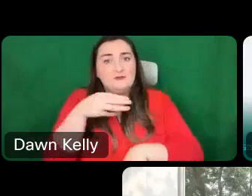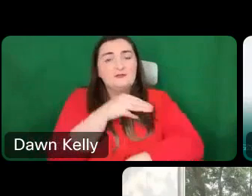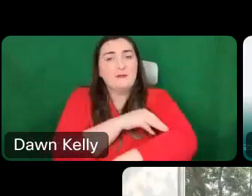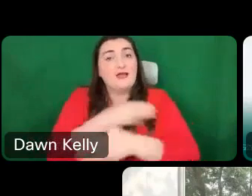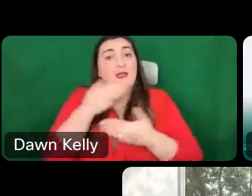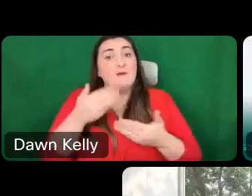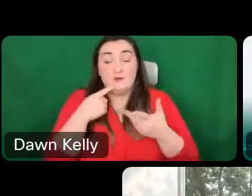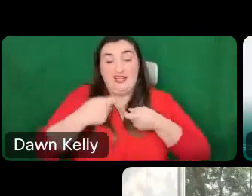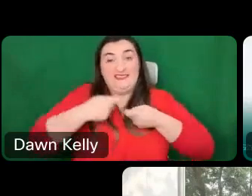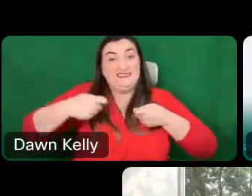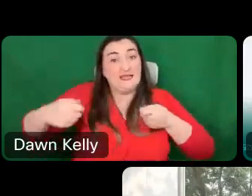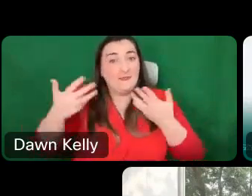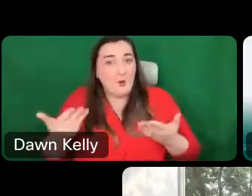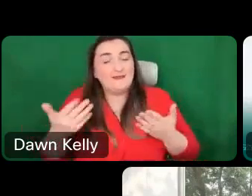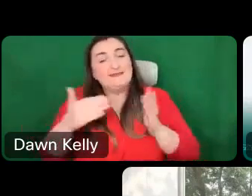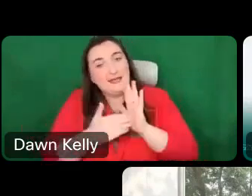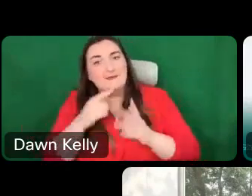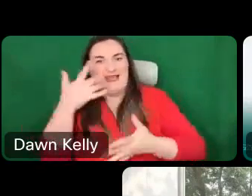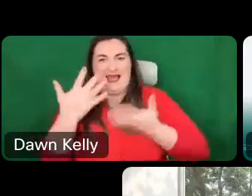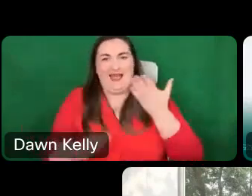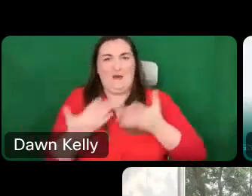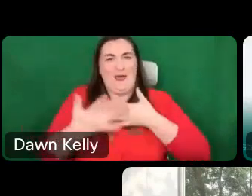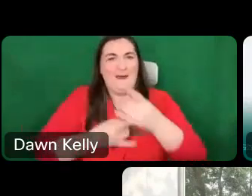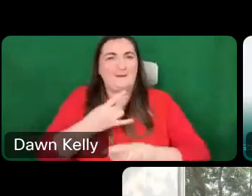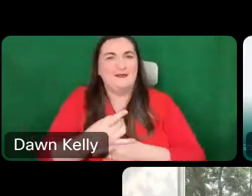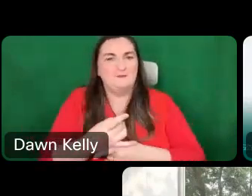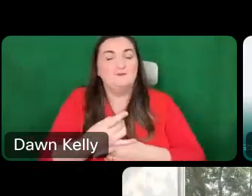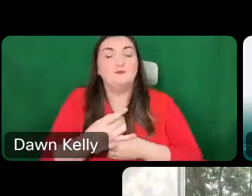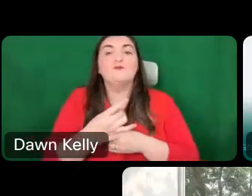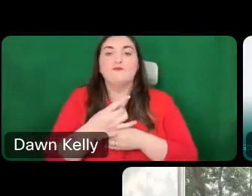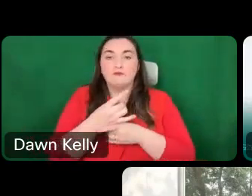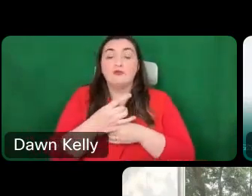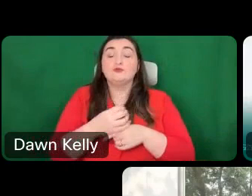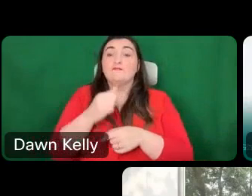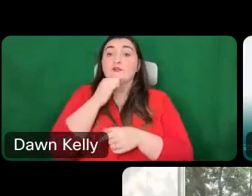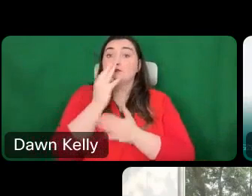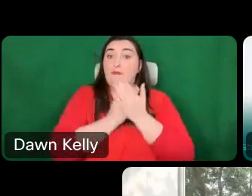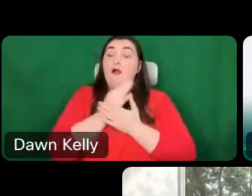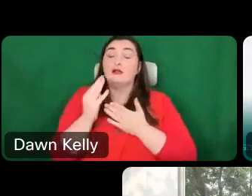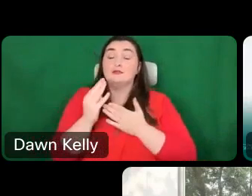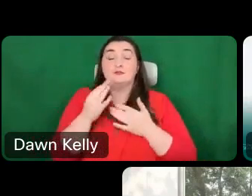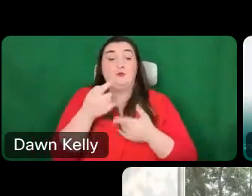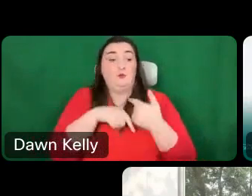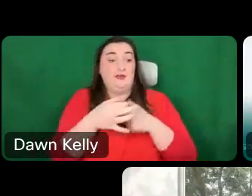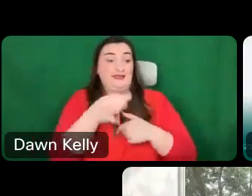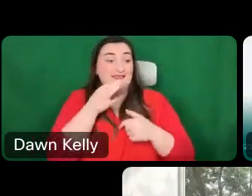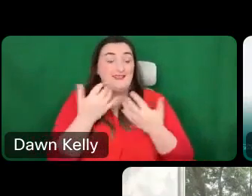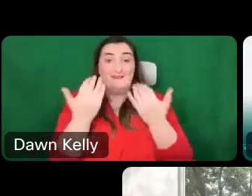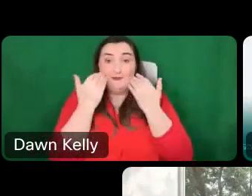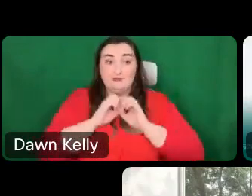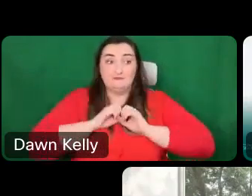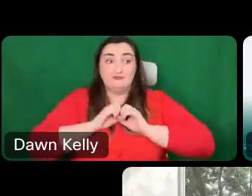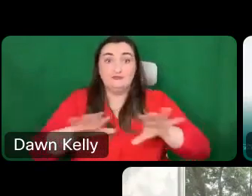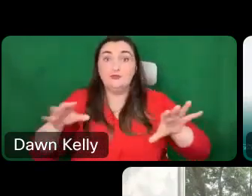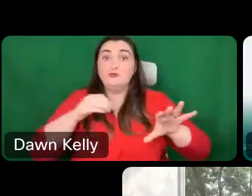out, but how is that happening? Yeah, I suppose the first piece is getting the information out into the system.